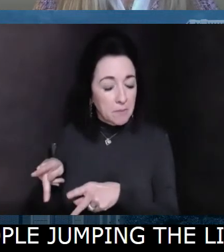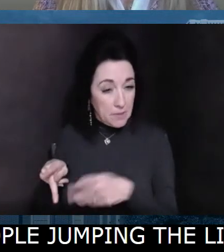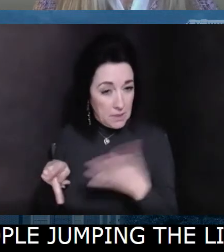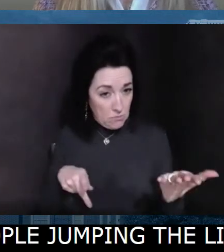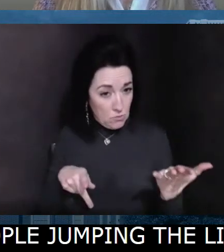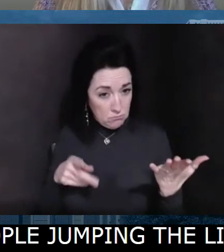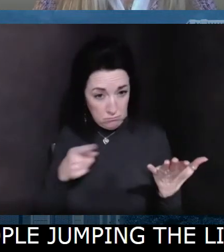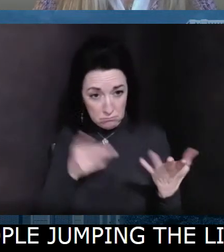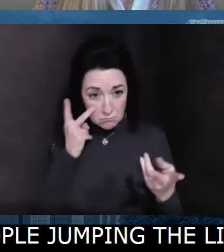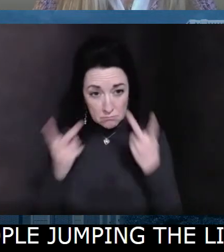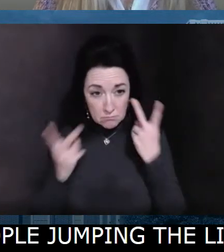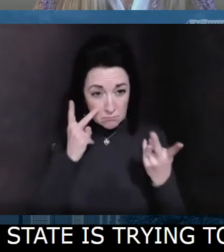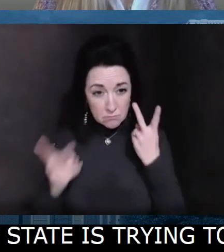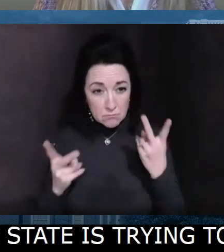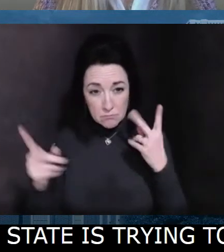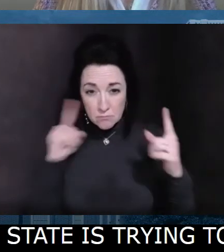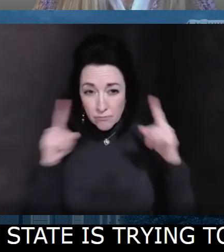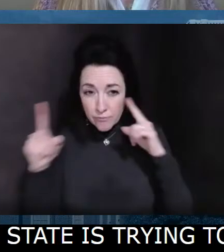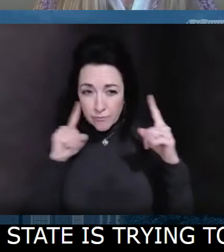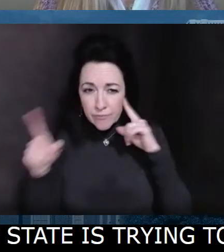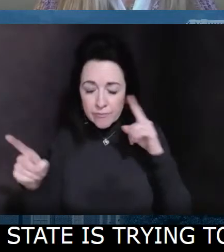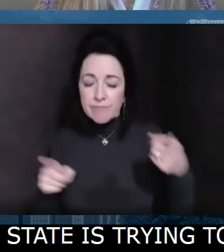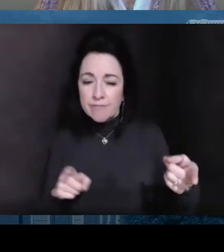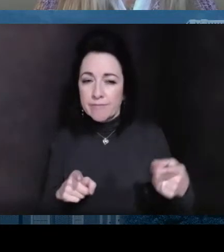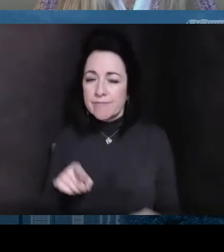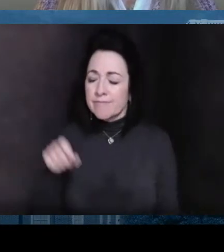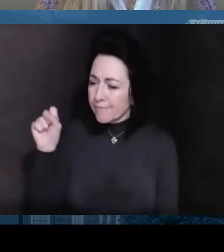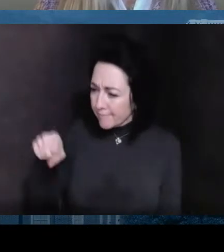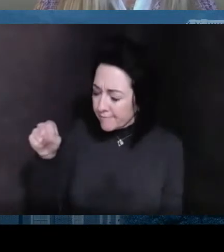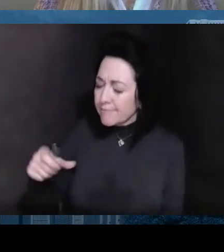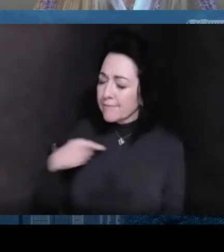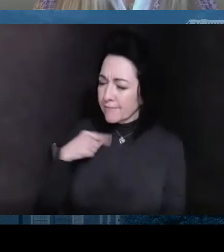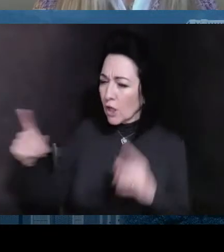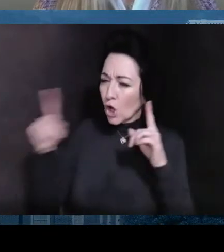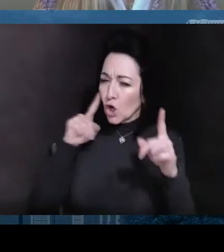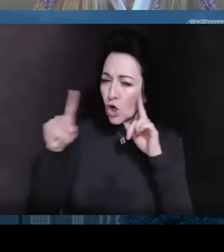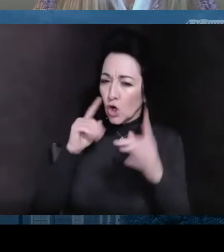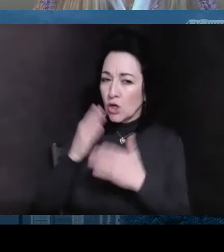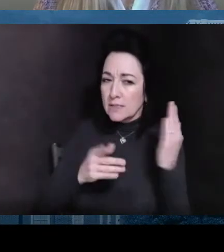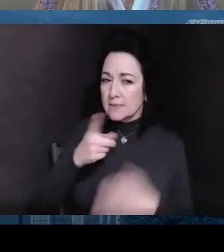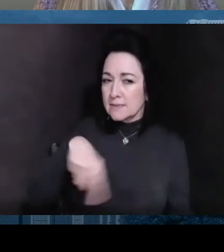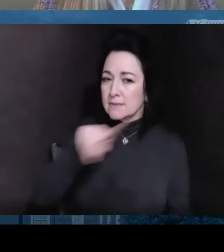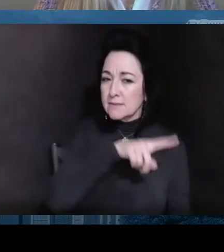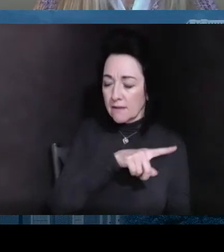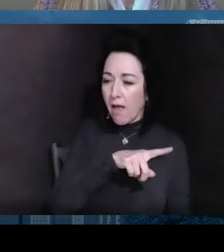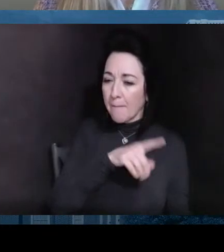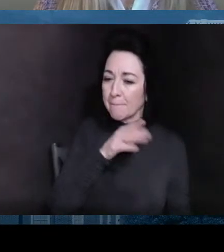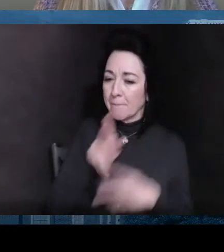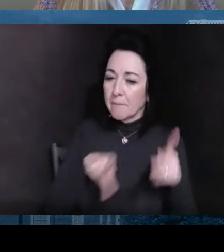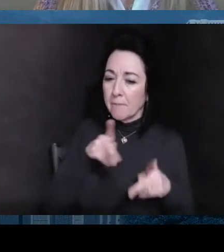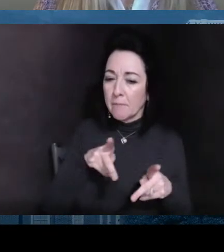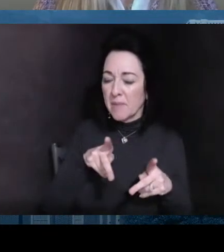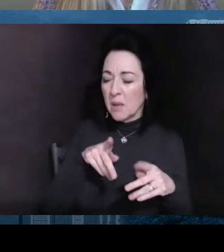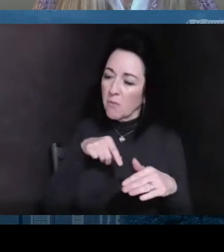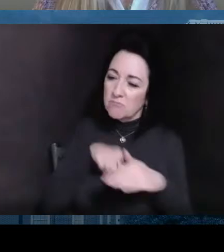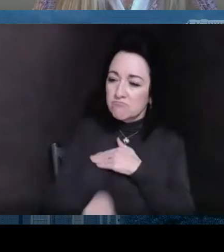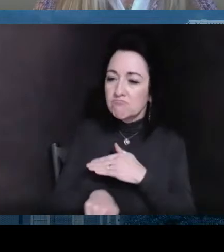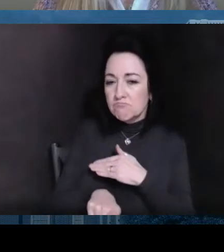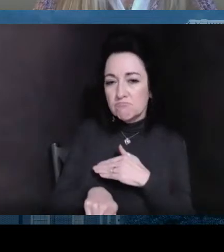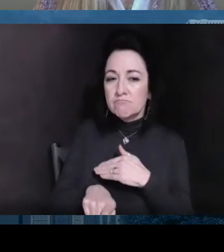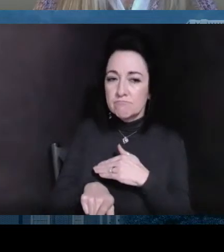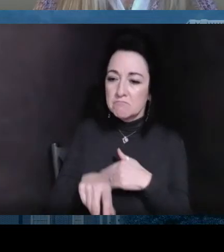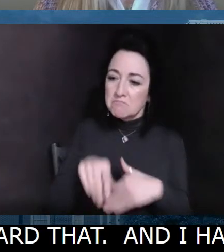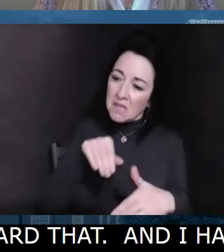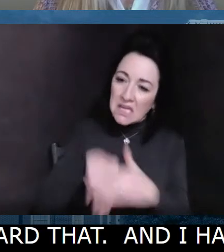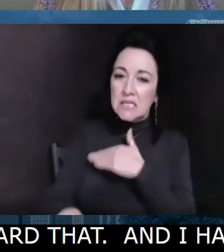who snuck in, got a vaccine, and maybe didn't meet the criteria. We did. I think